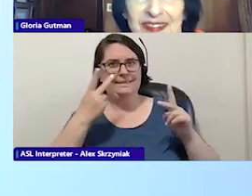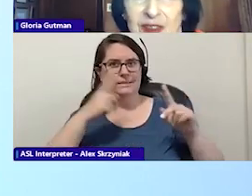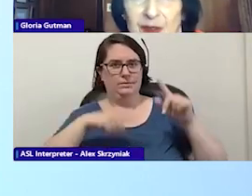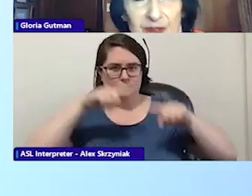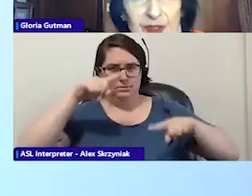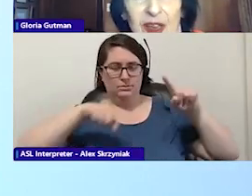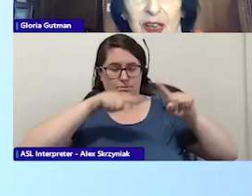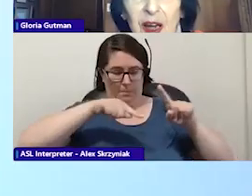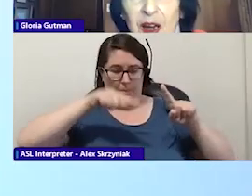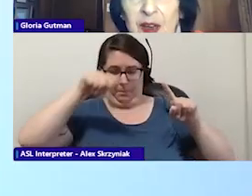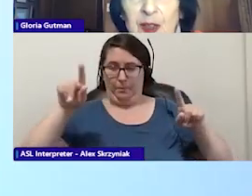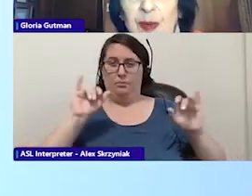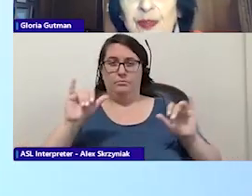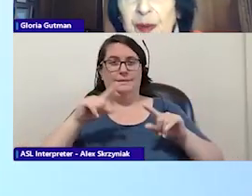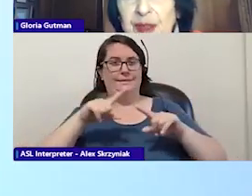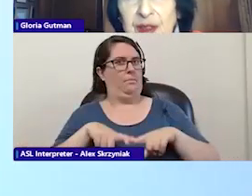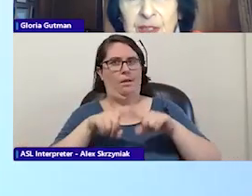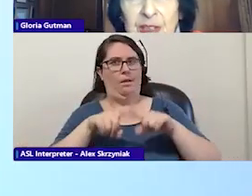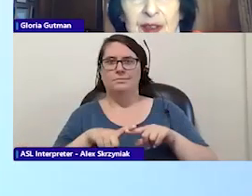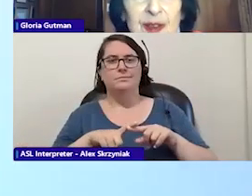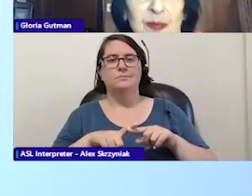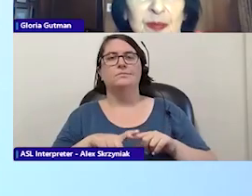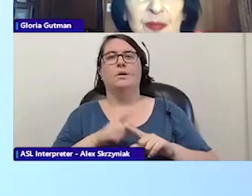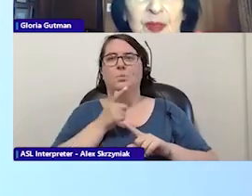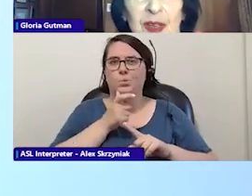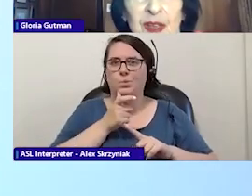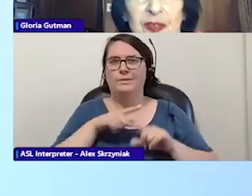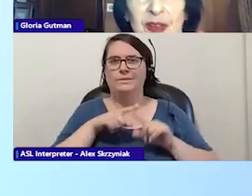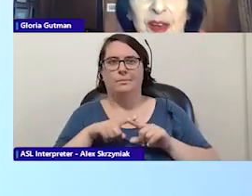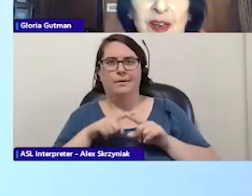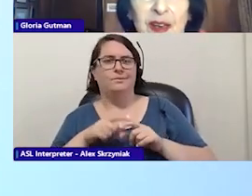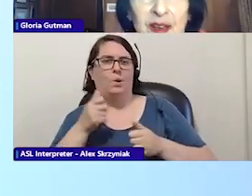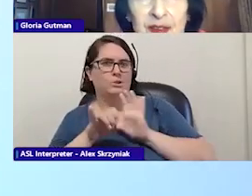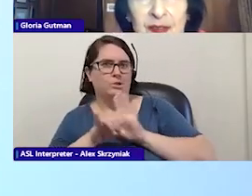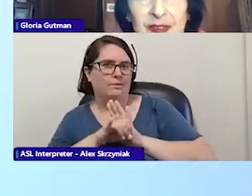the analysis has been very detailed.